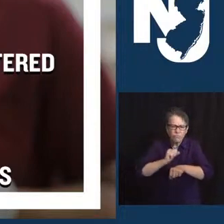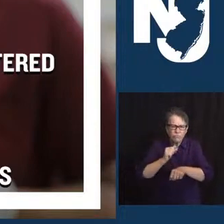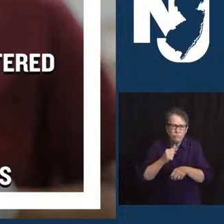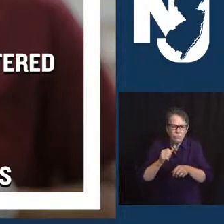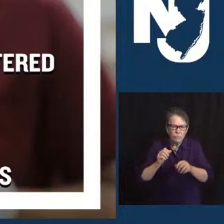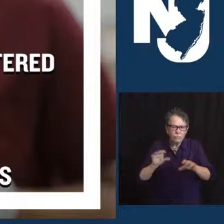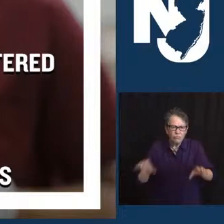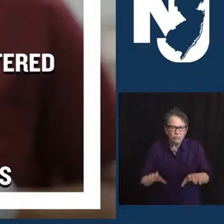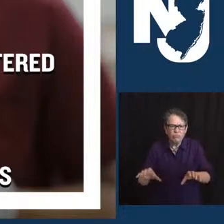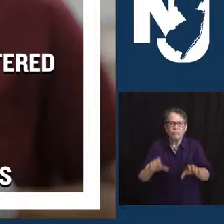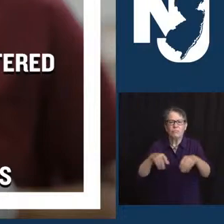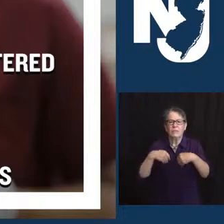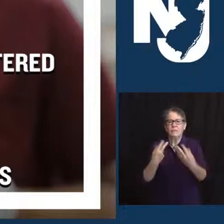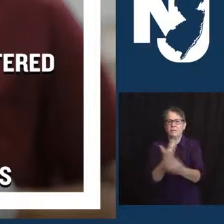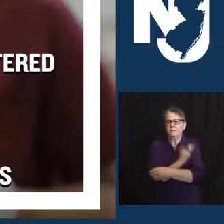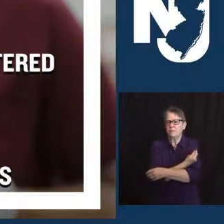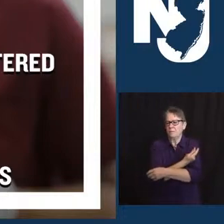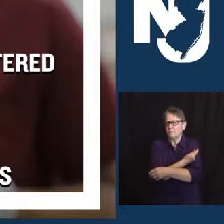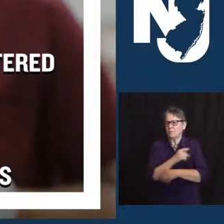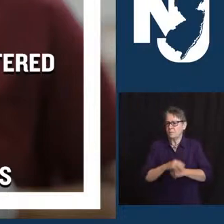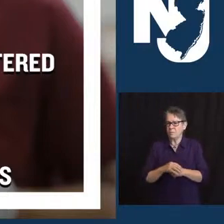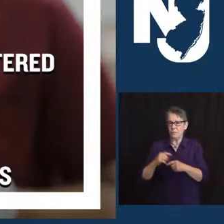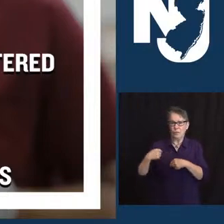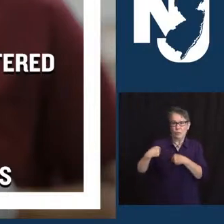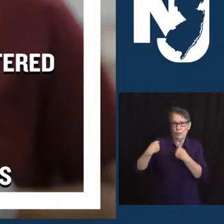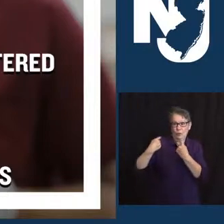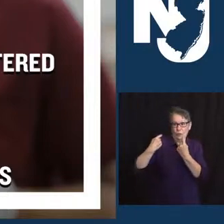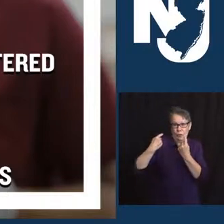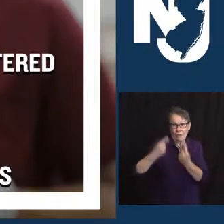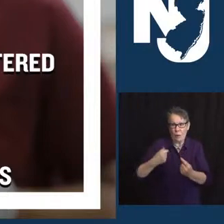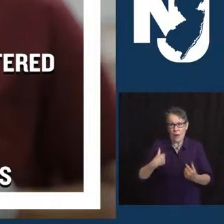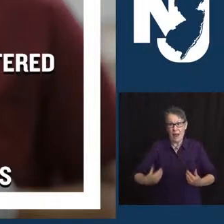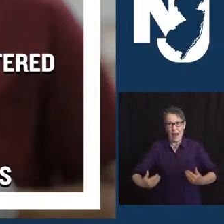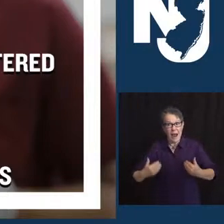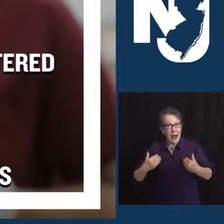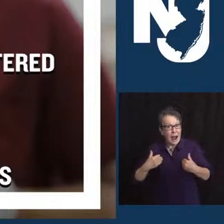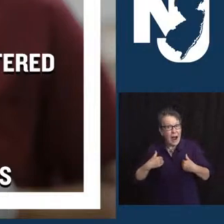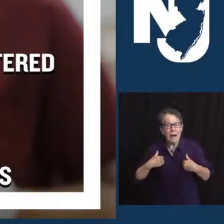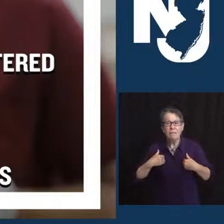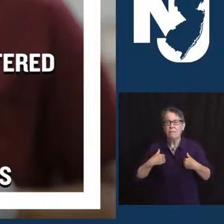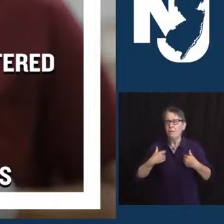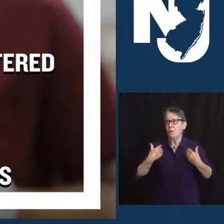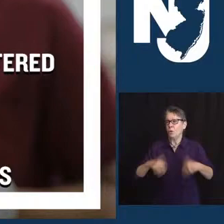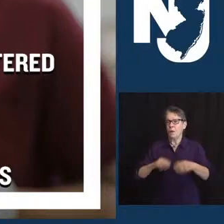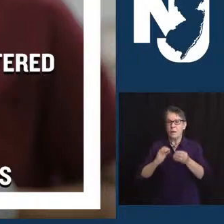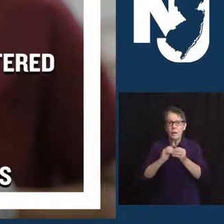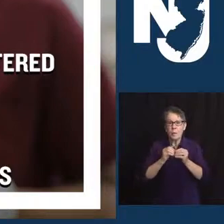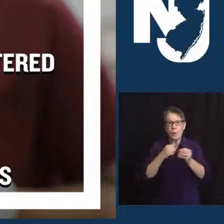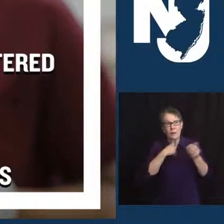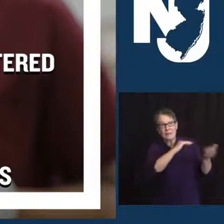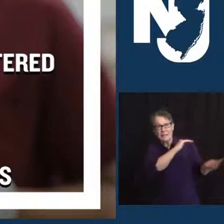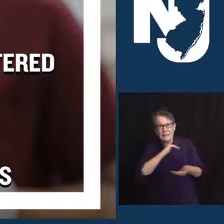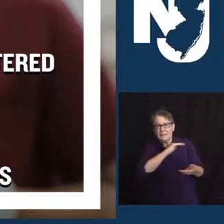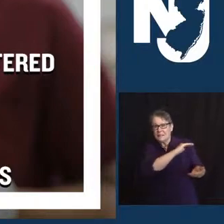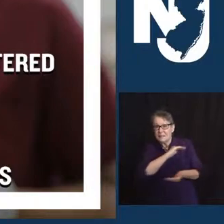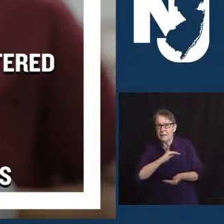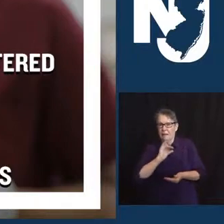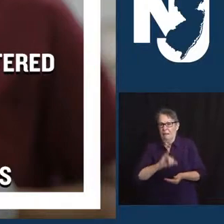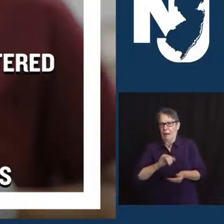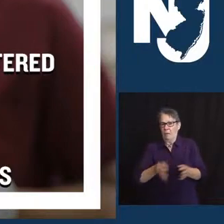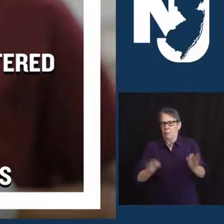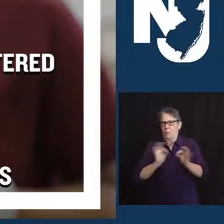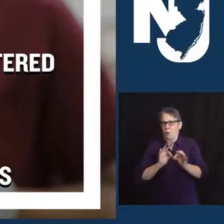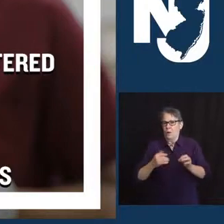has raised your sleeve to be vaccinated, thank you as well, not only for showing your faith in our vaccine efforts, but for being role models